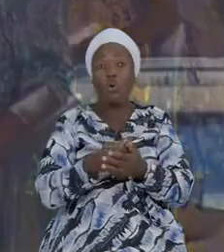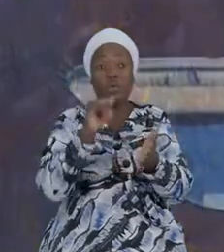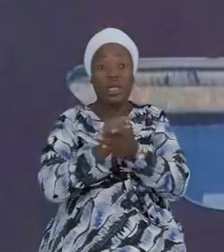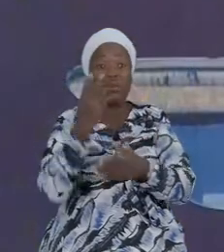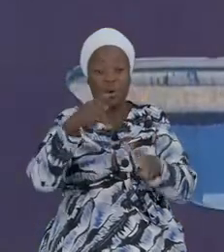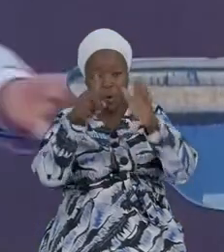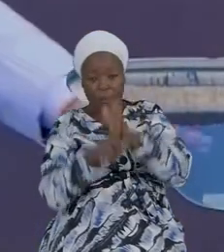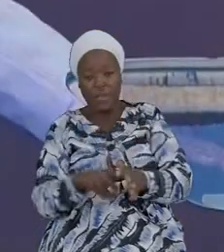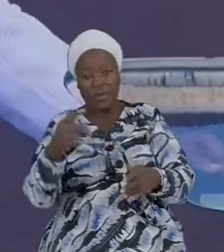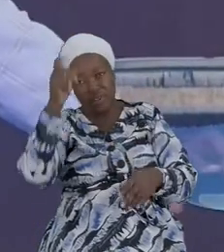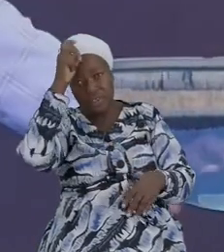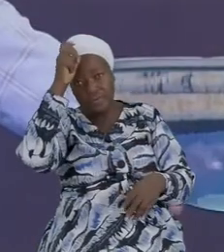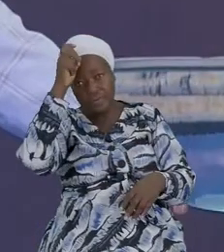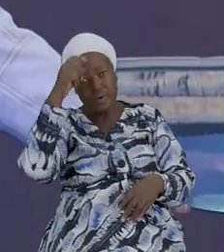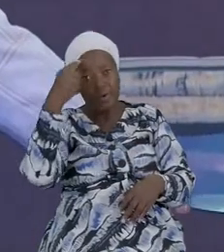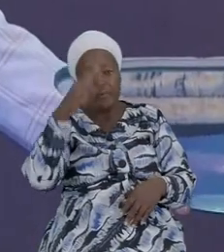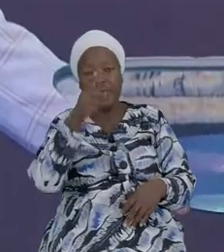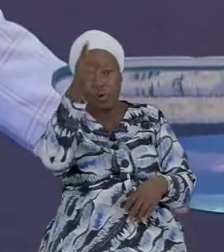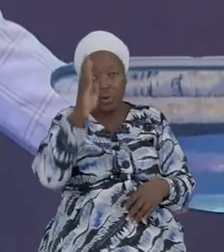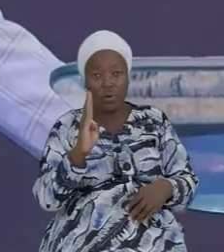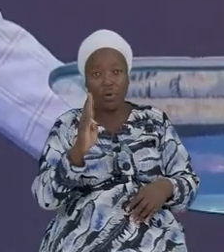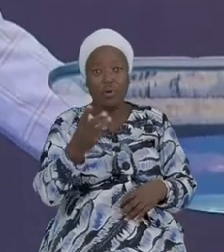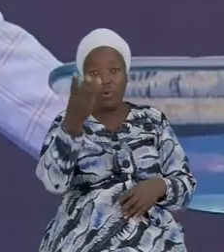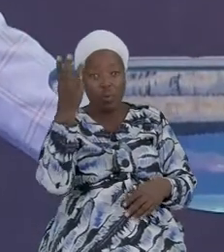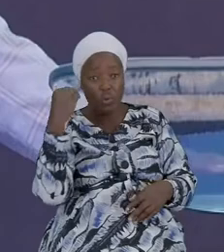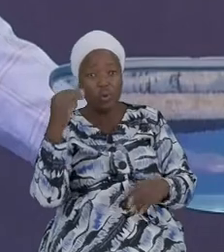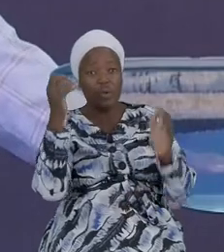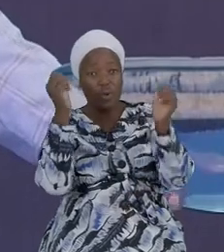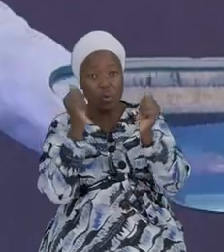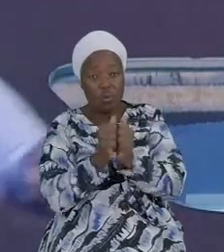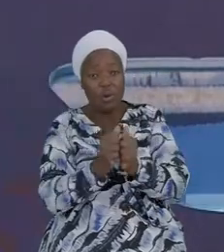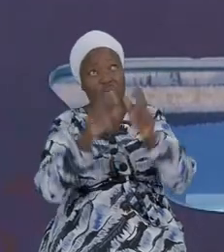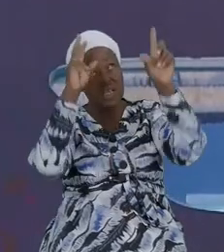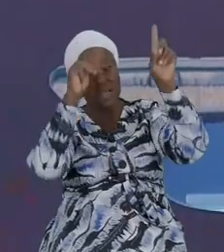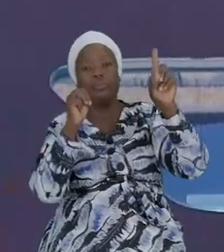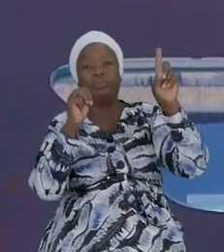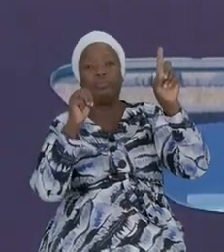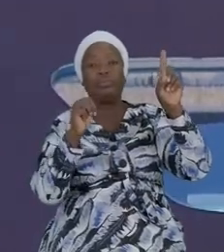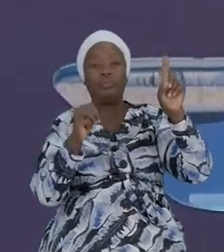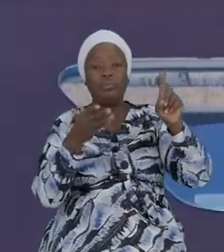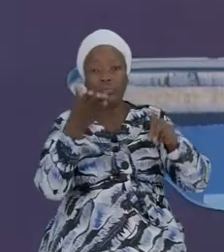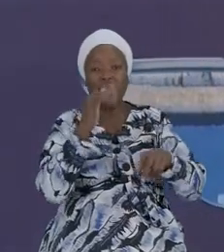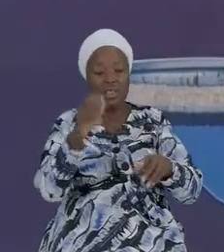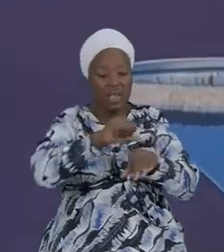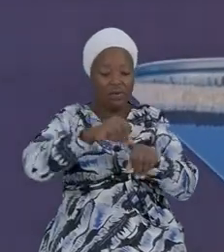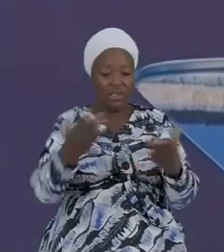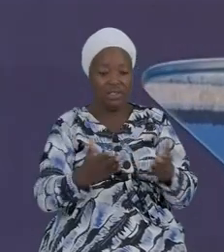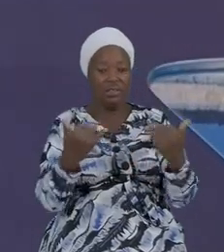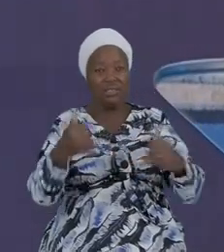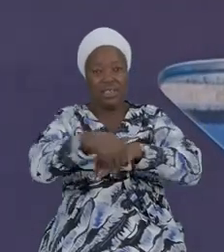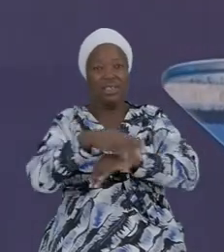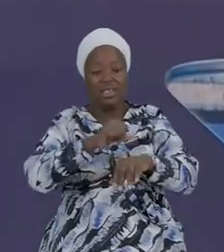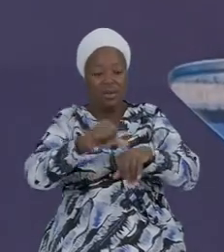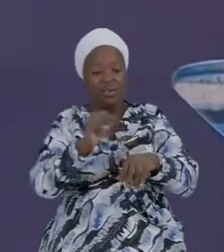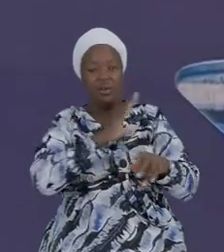oppressed of the devil. For God was with him. There's anointing here tonight, the anointing of